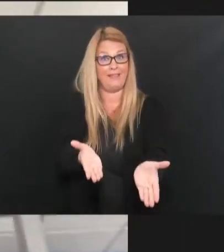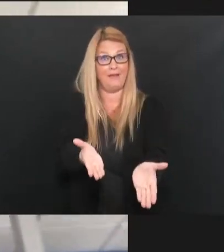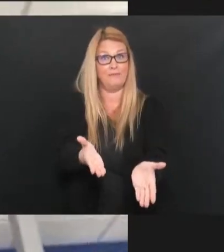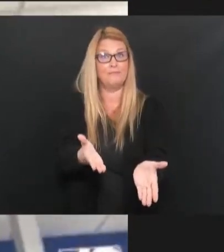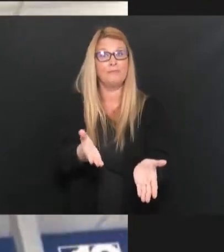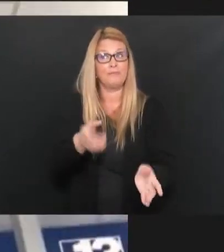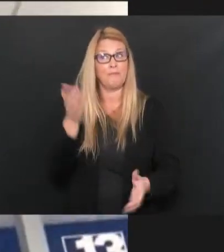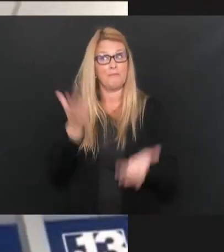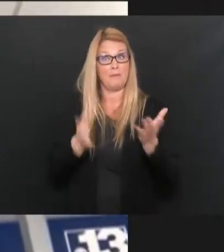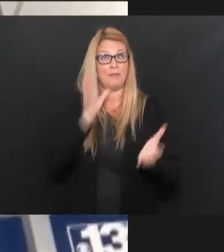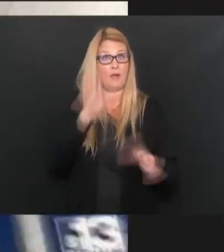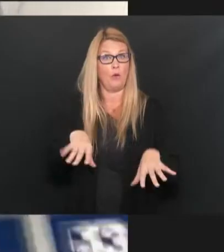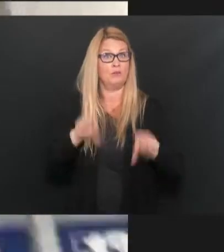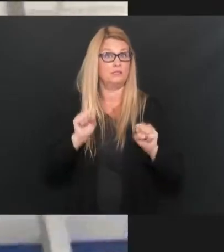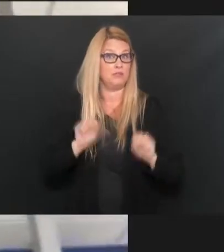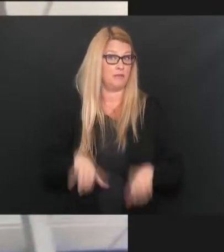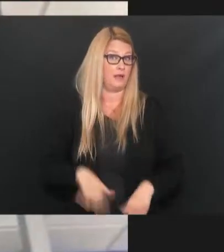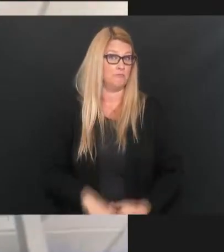caught in your net.